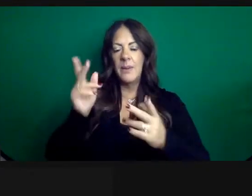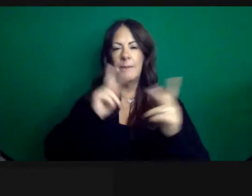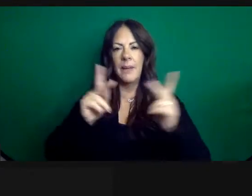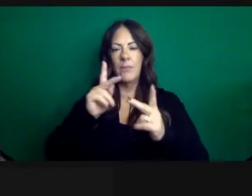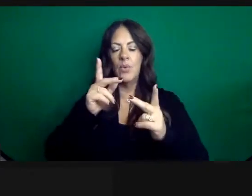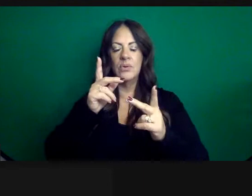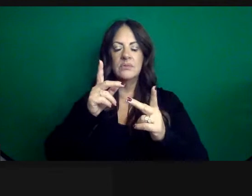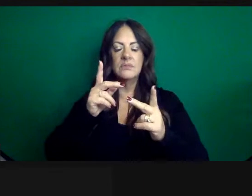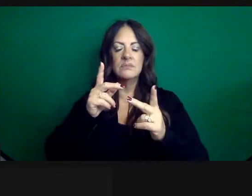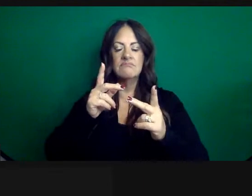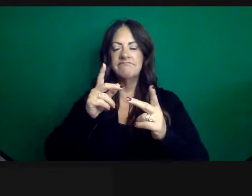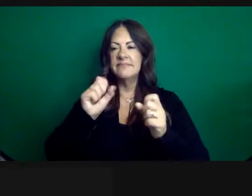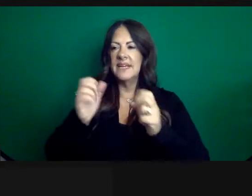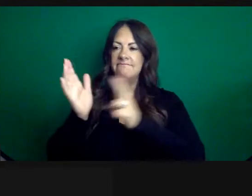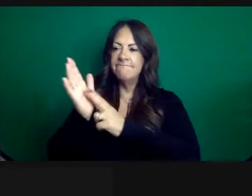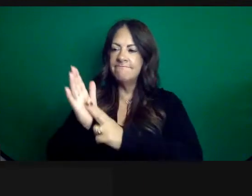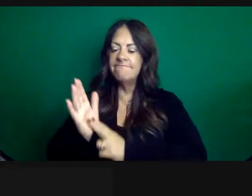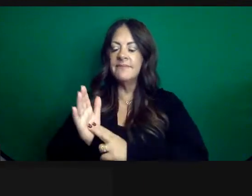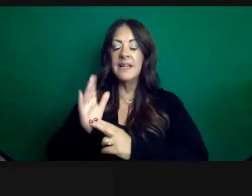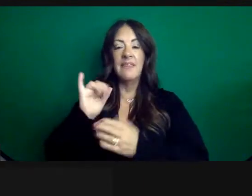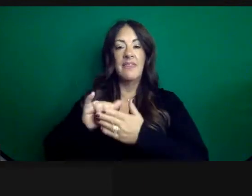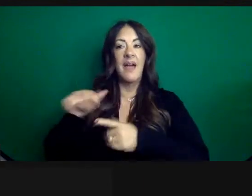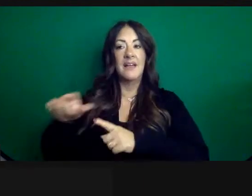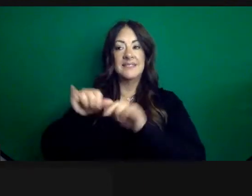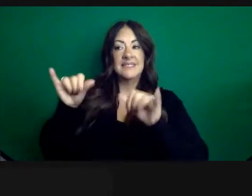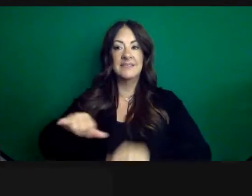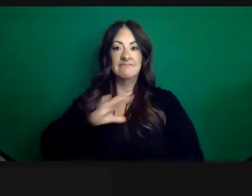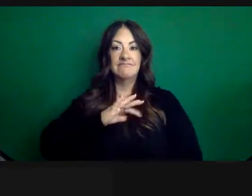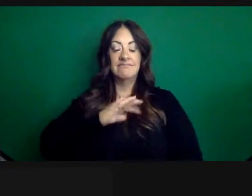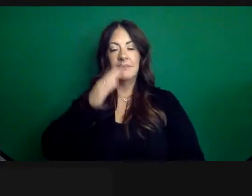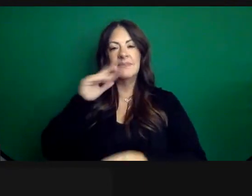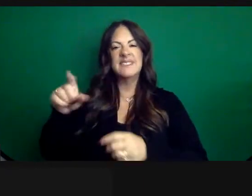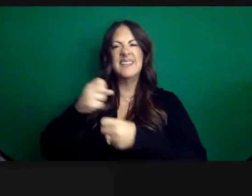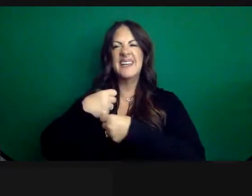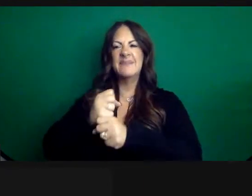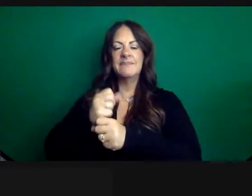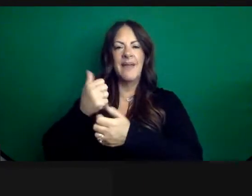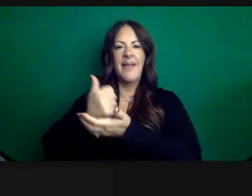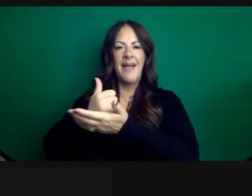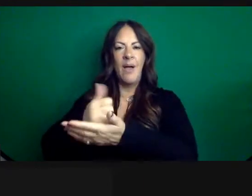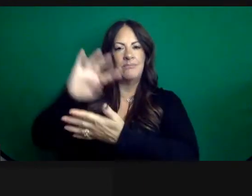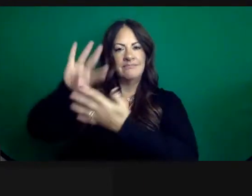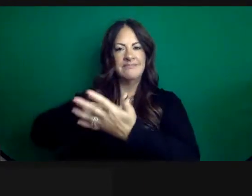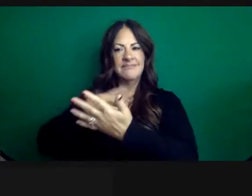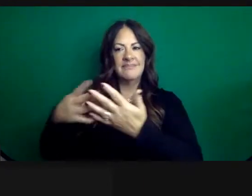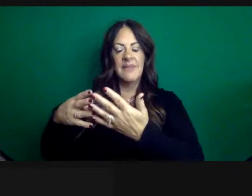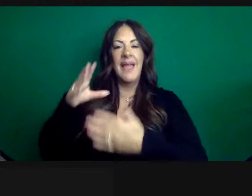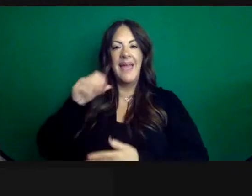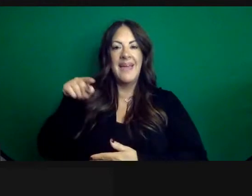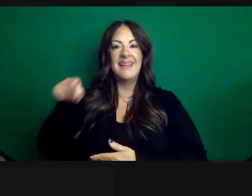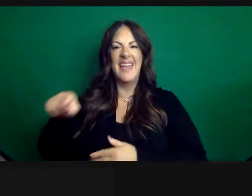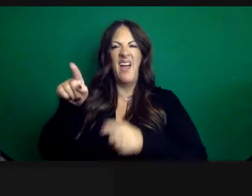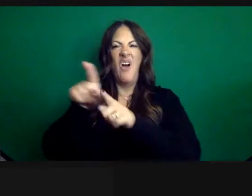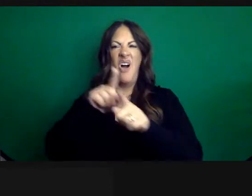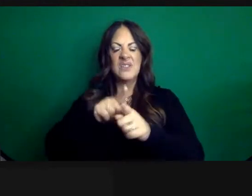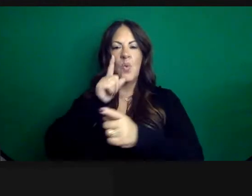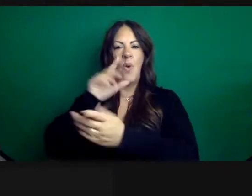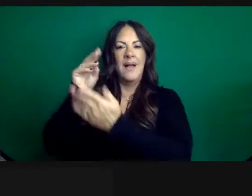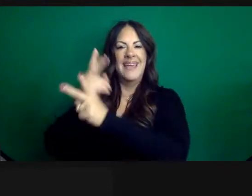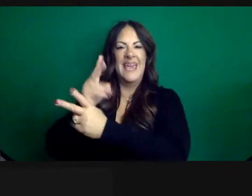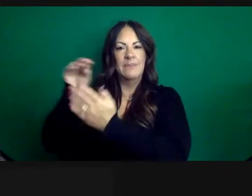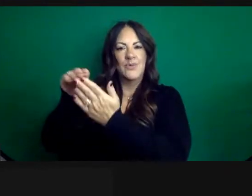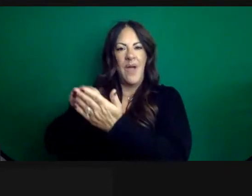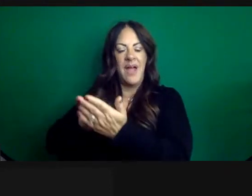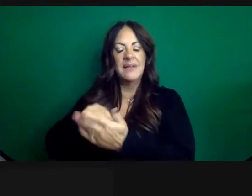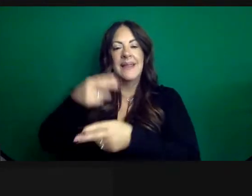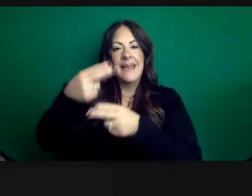be used, but in part because it's going to be critical to our ability to get data into our systems in a timely way. It will, of course,